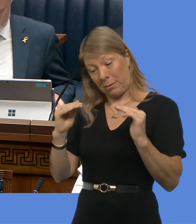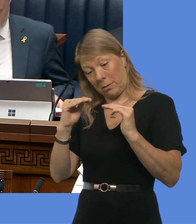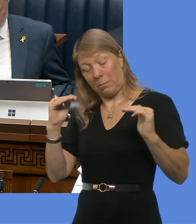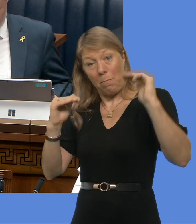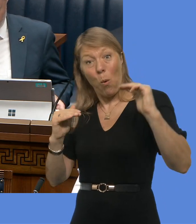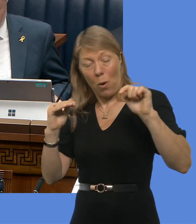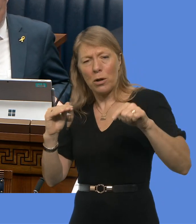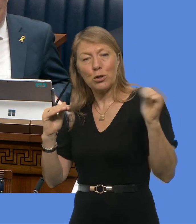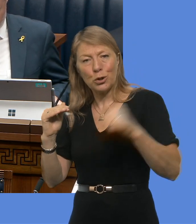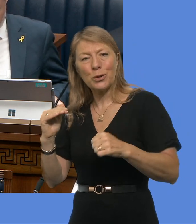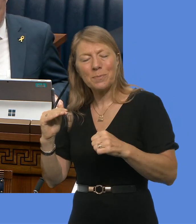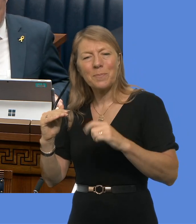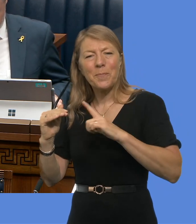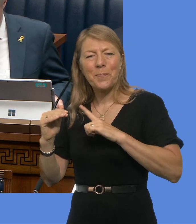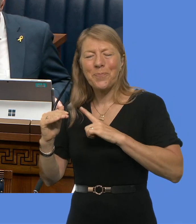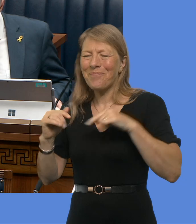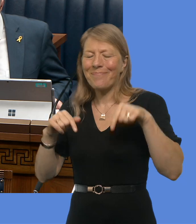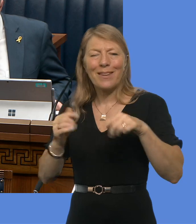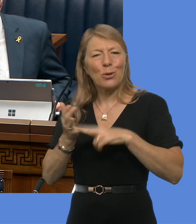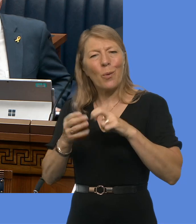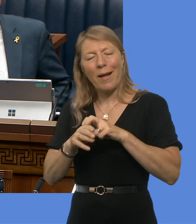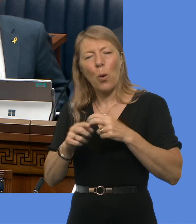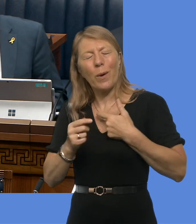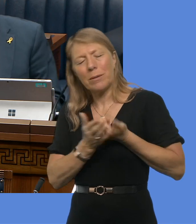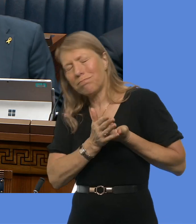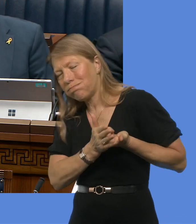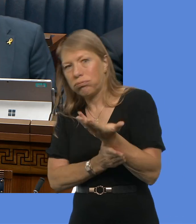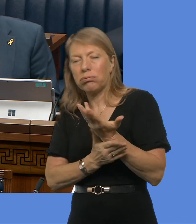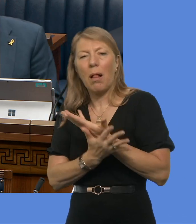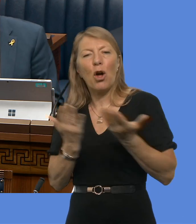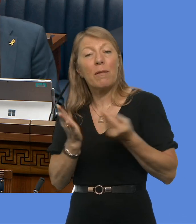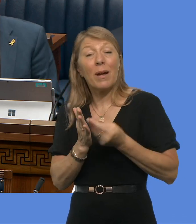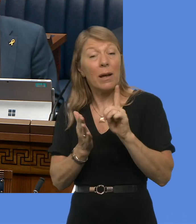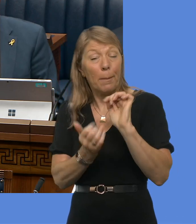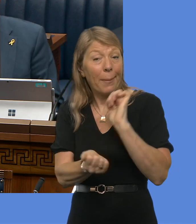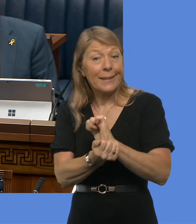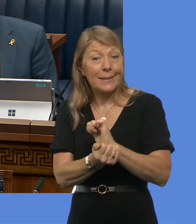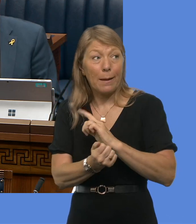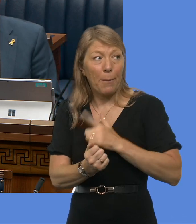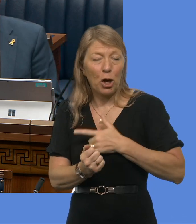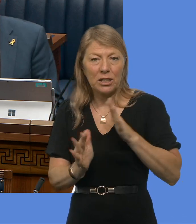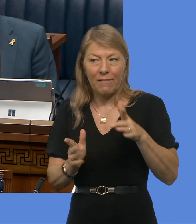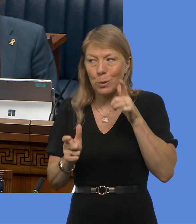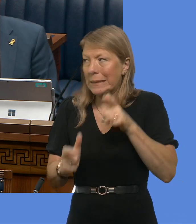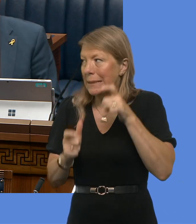also issues of increased spend in relation to policing. Because of the ongoing security situation. We've got